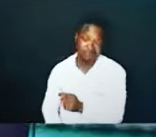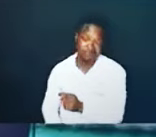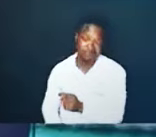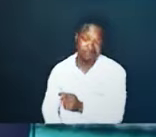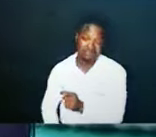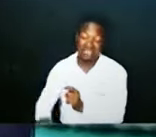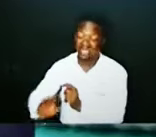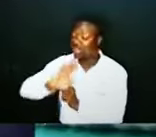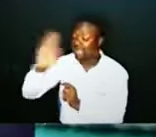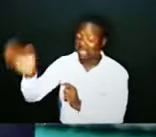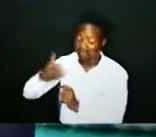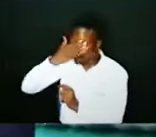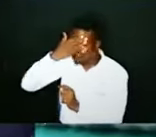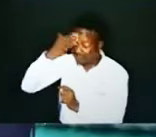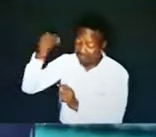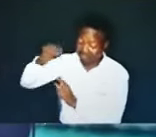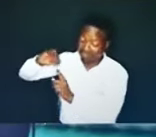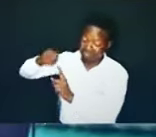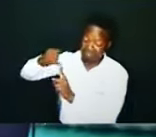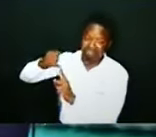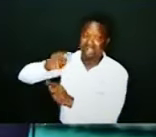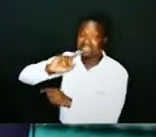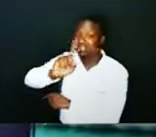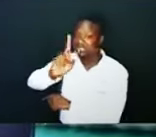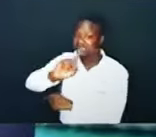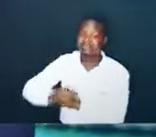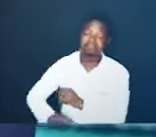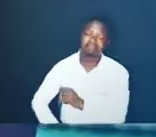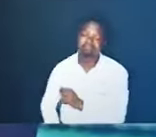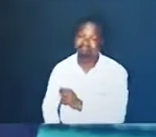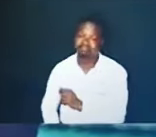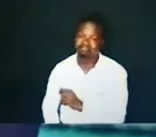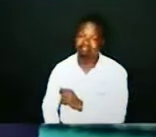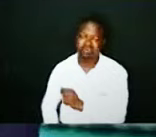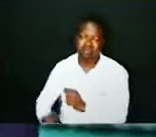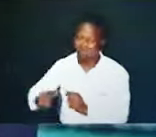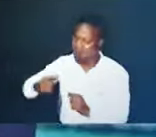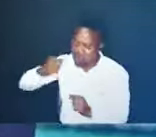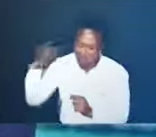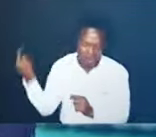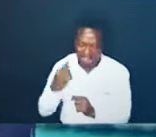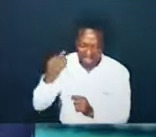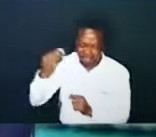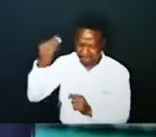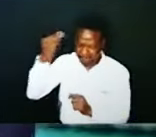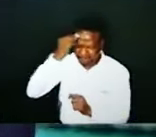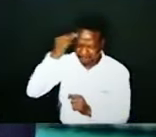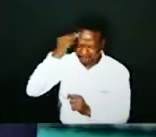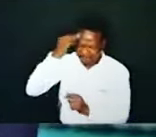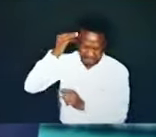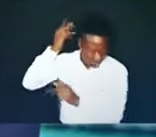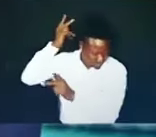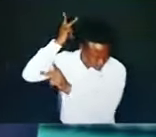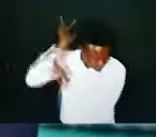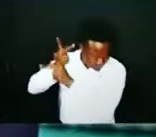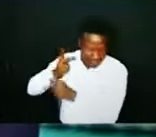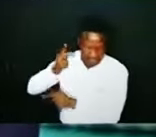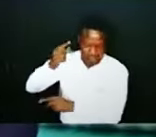their eyes off Jerusalem. Their mind was still on the